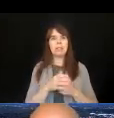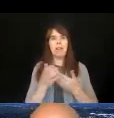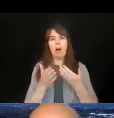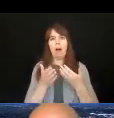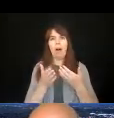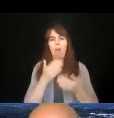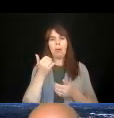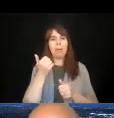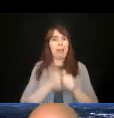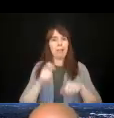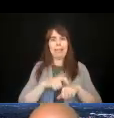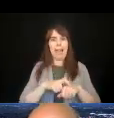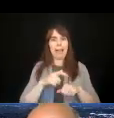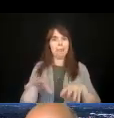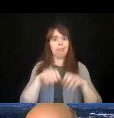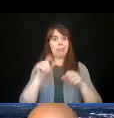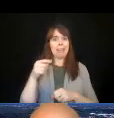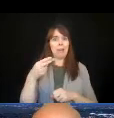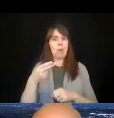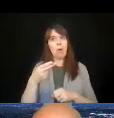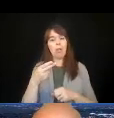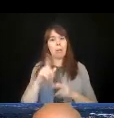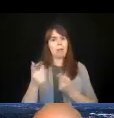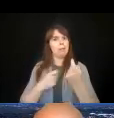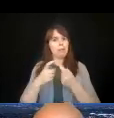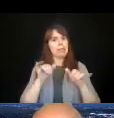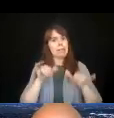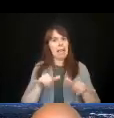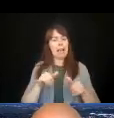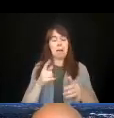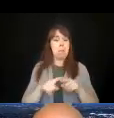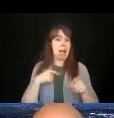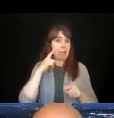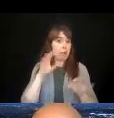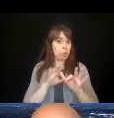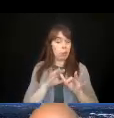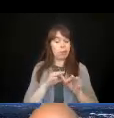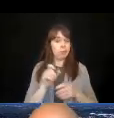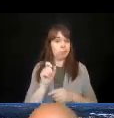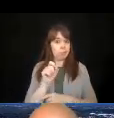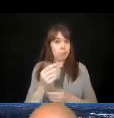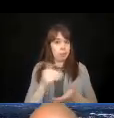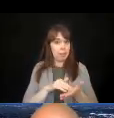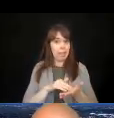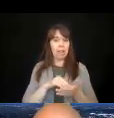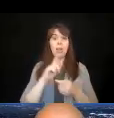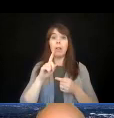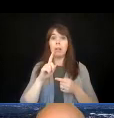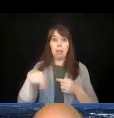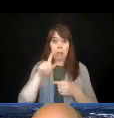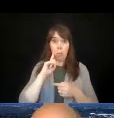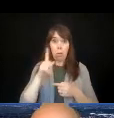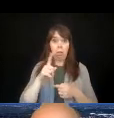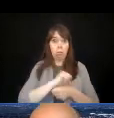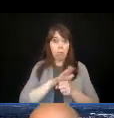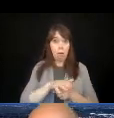hall in the past, but I think it's worth, bringing out again. And that is, when will COVID vaccination be required,